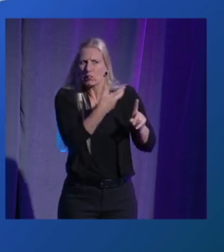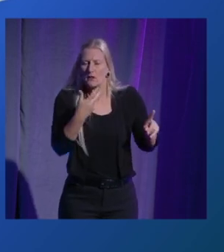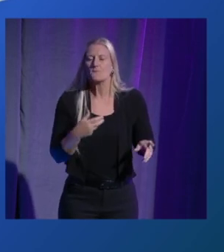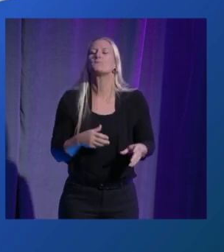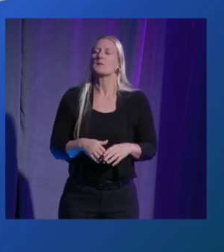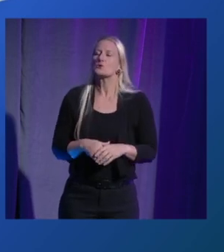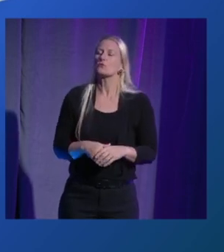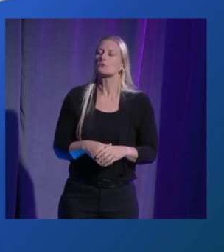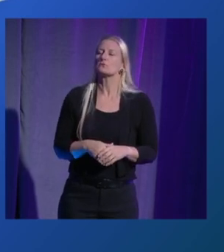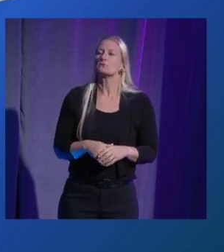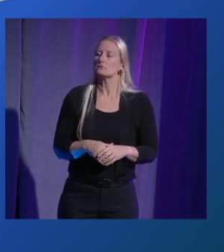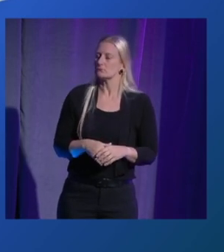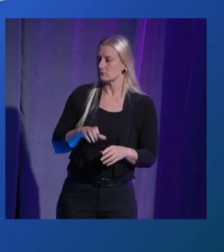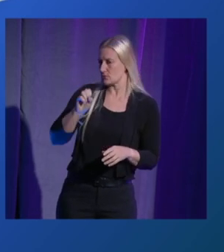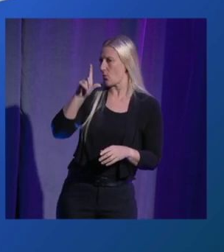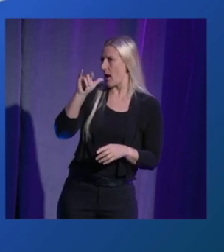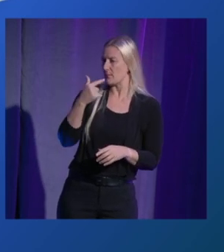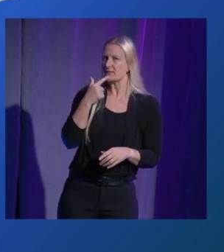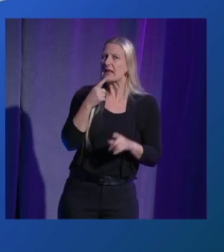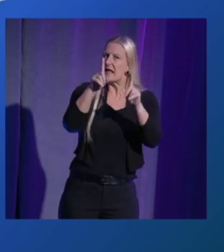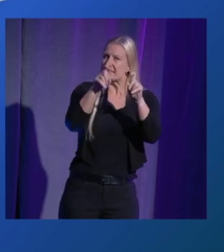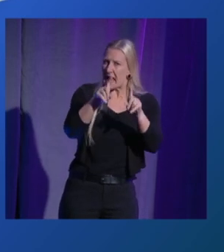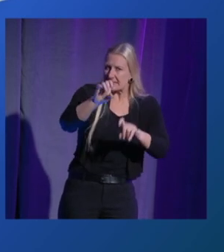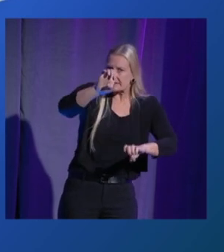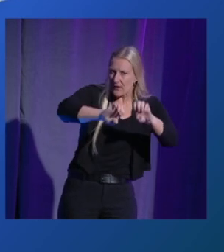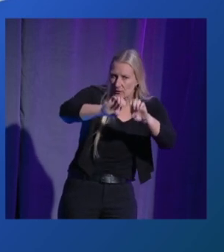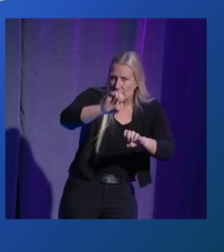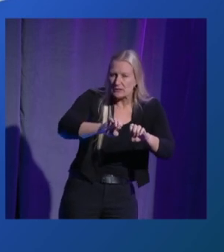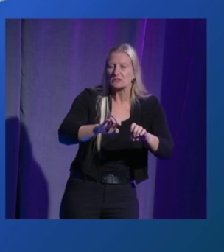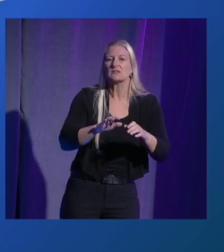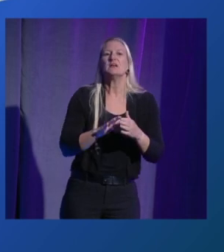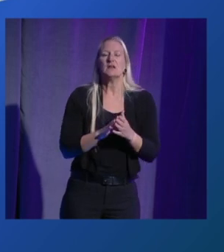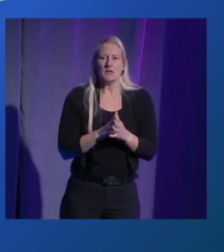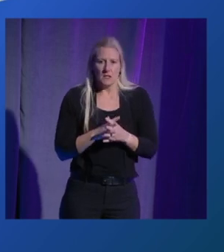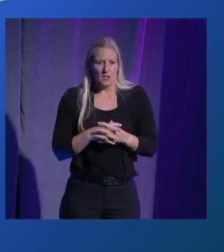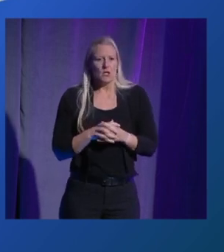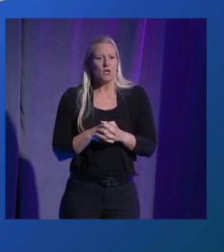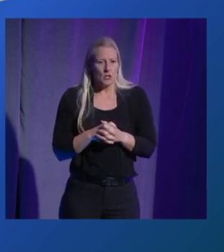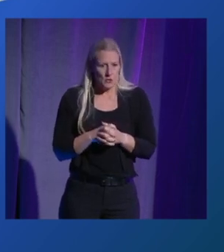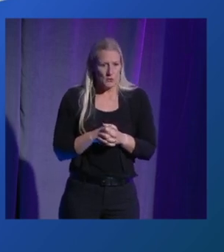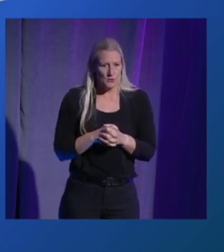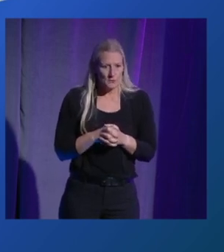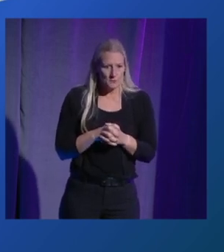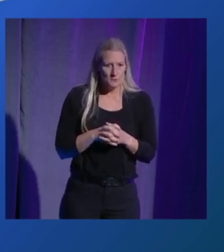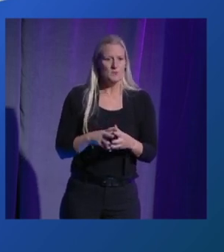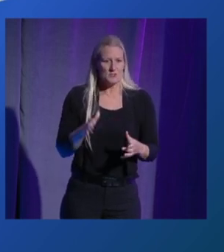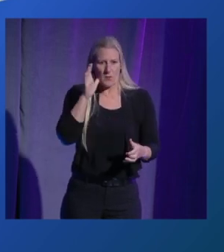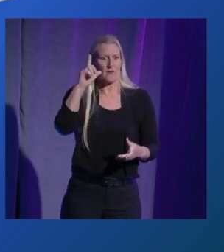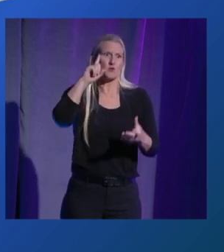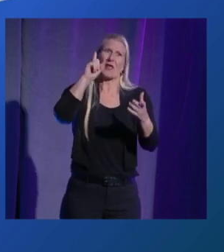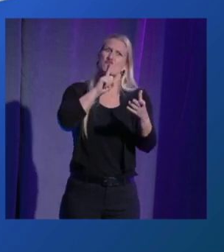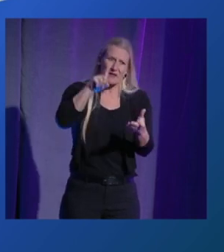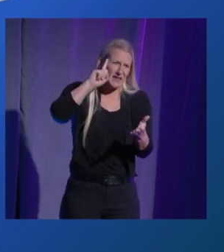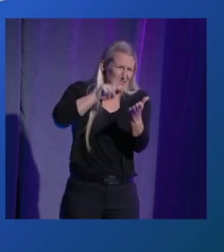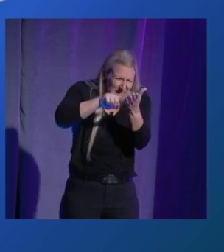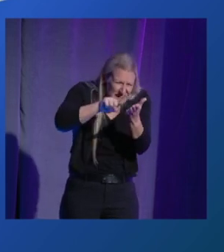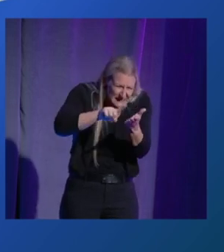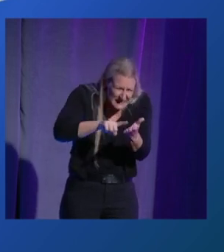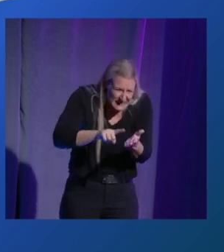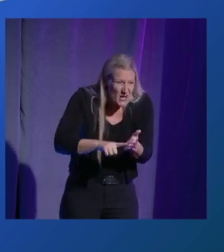test and evaluation in particular I think we we've got to to do a little bit of nitty-gritty getting to know some details about machine learning so for some of you this will be